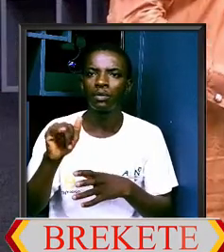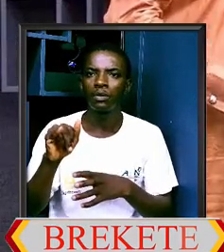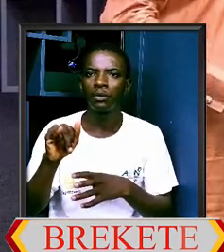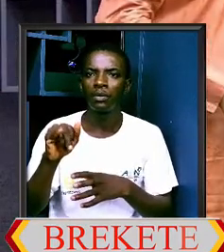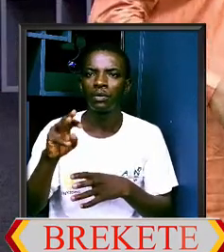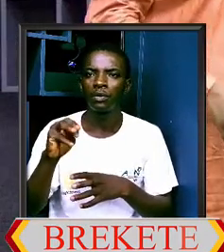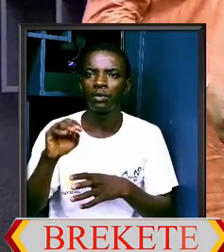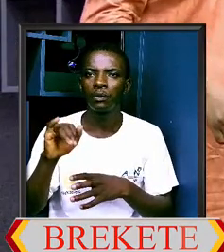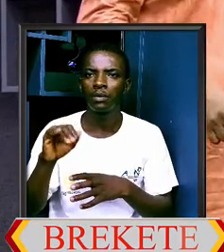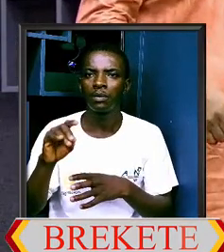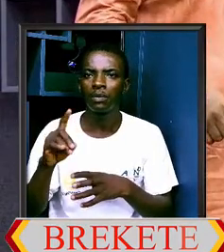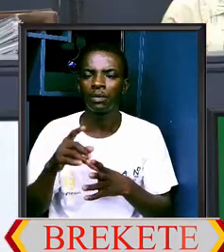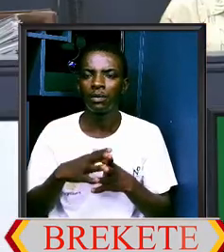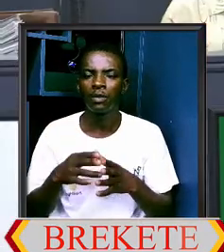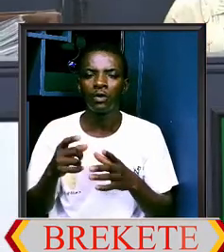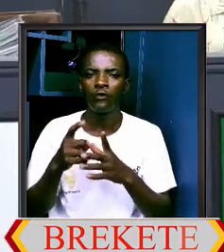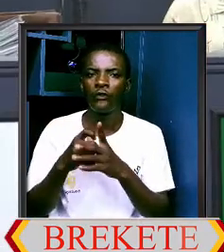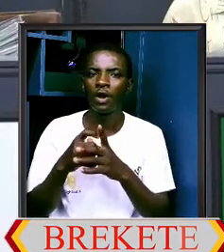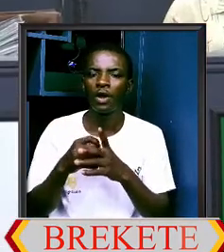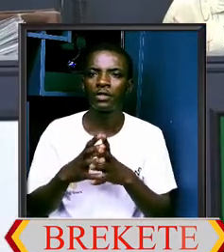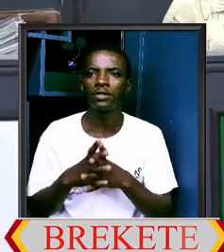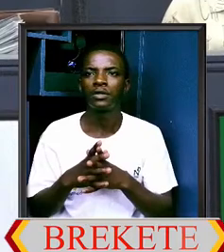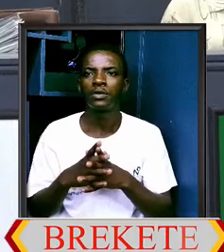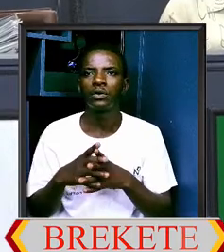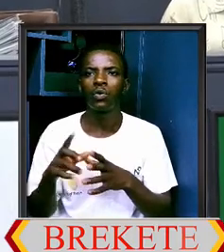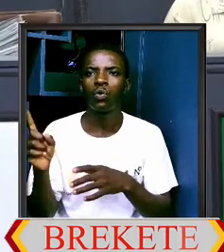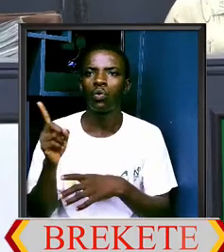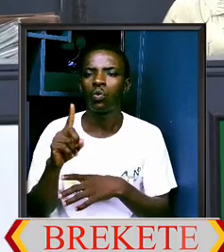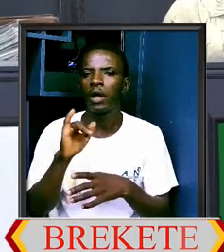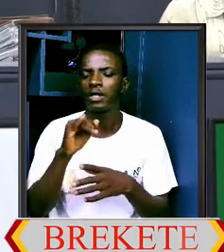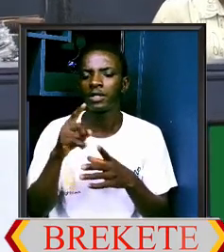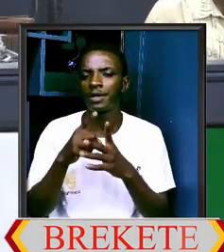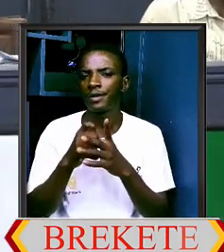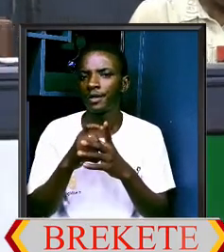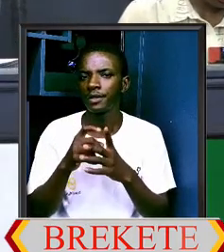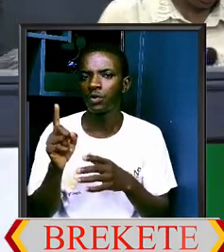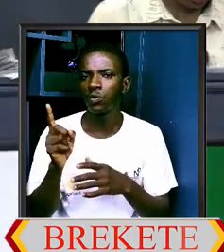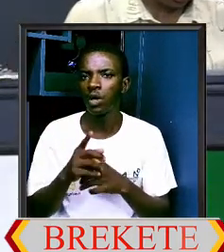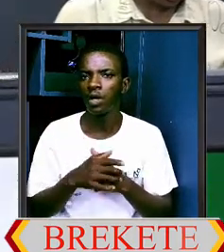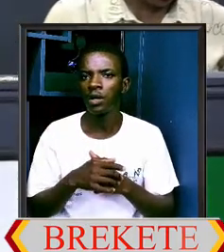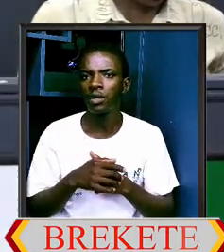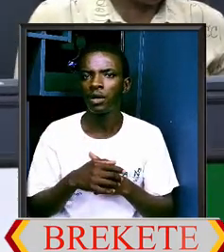419 pyramid of rice. So, my honorable president, where the rice day?